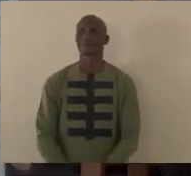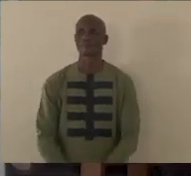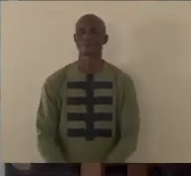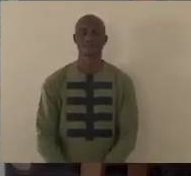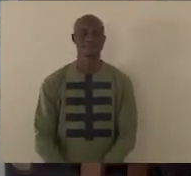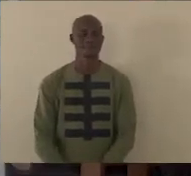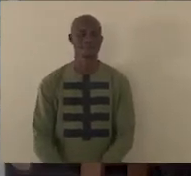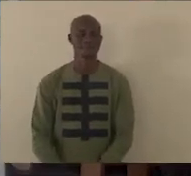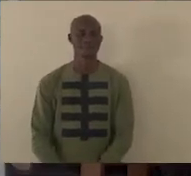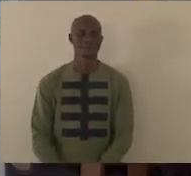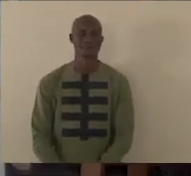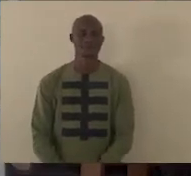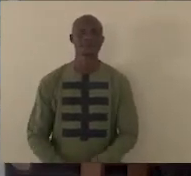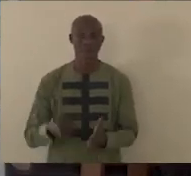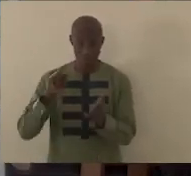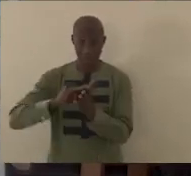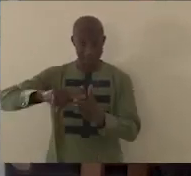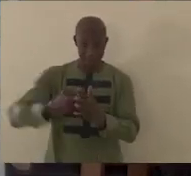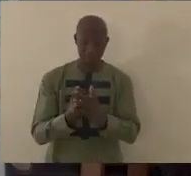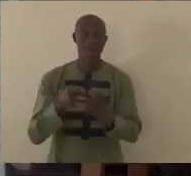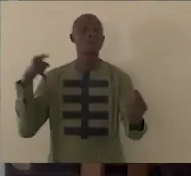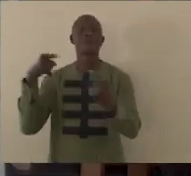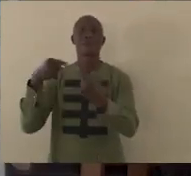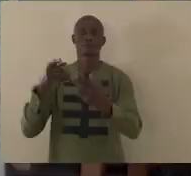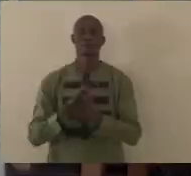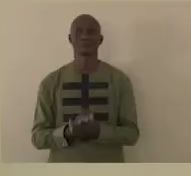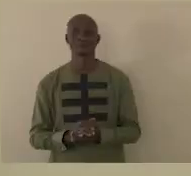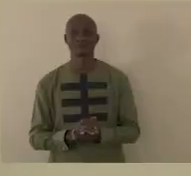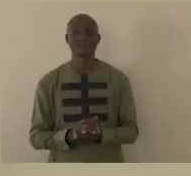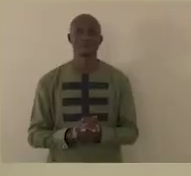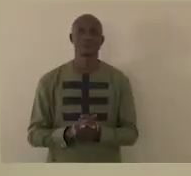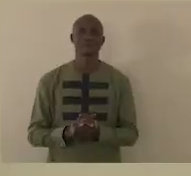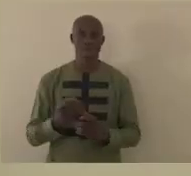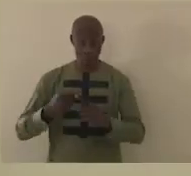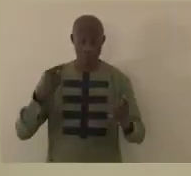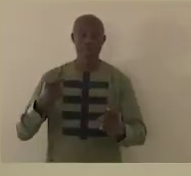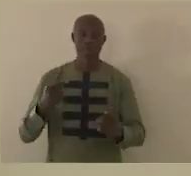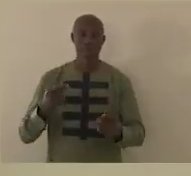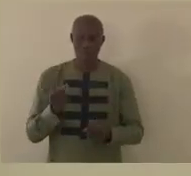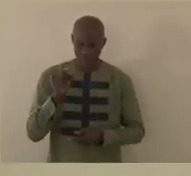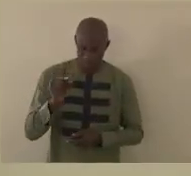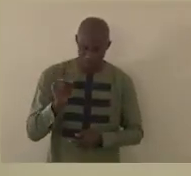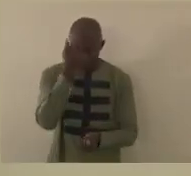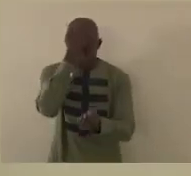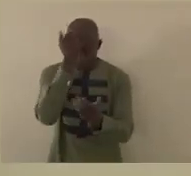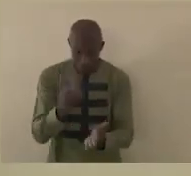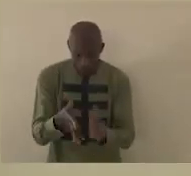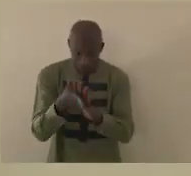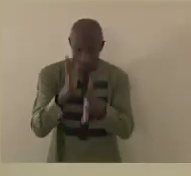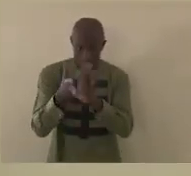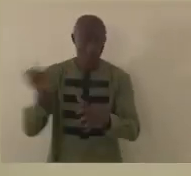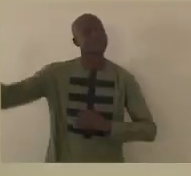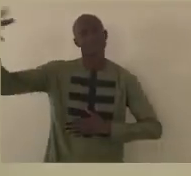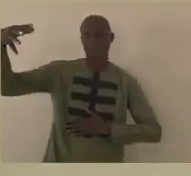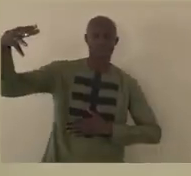too. Yes, because that's the beginning now. That's the beginning. At least let's start from the minimum, the very minimum. Obey the